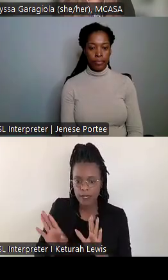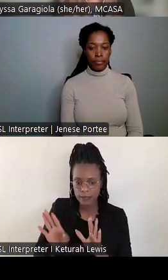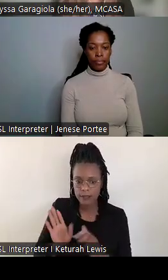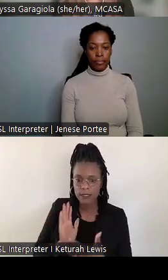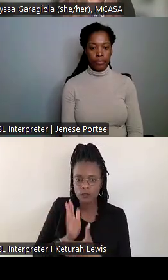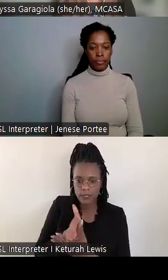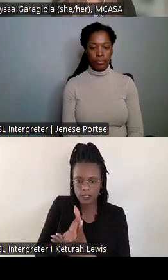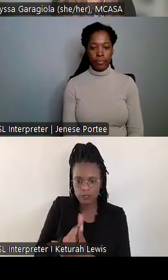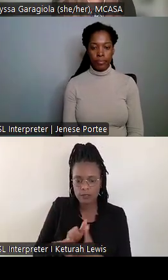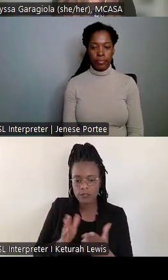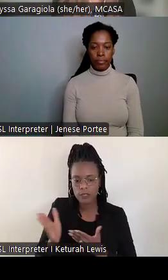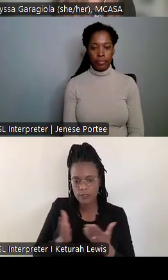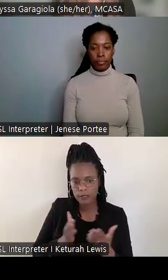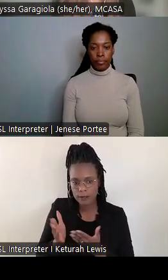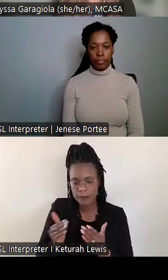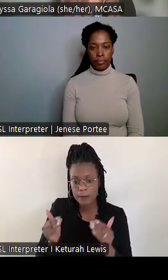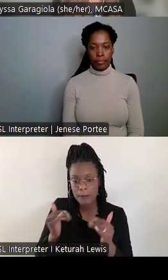services. And Standard